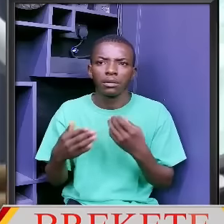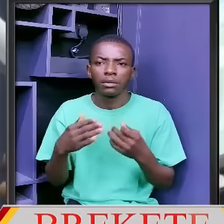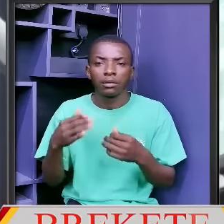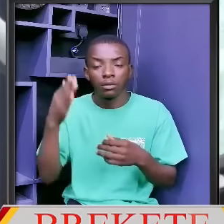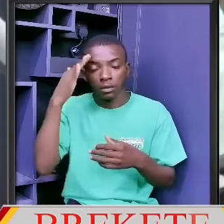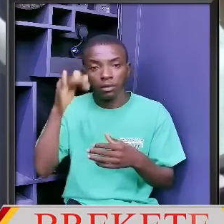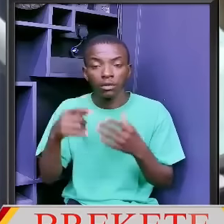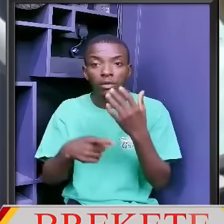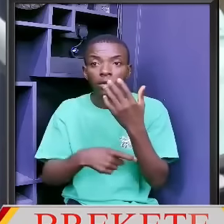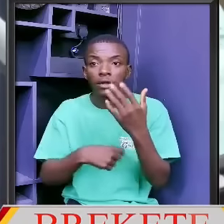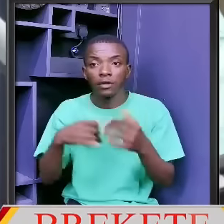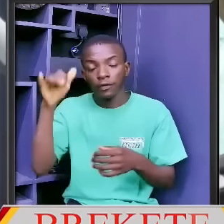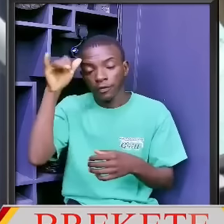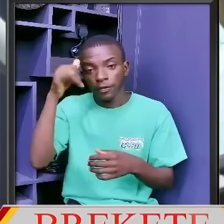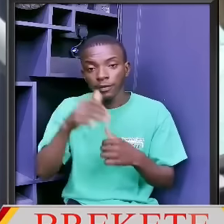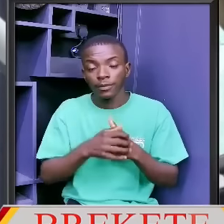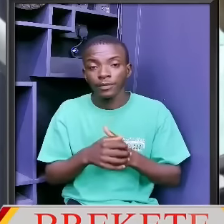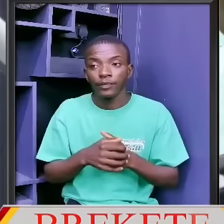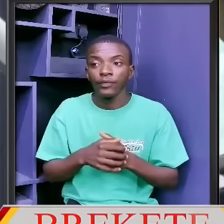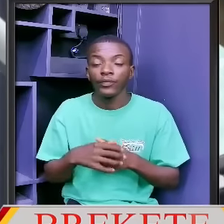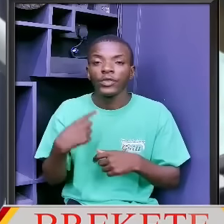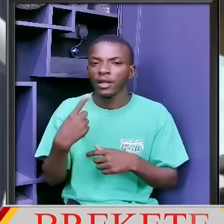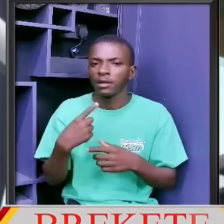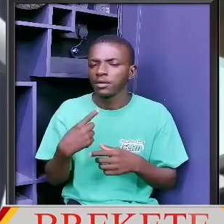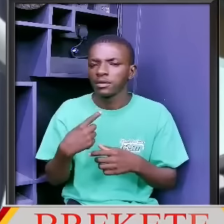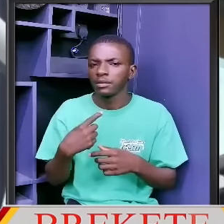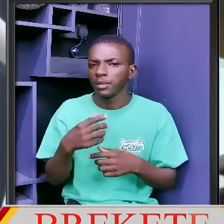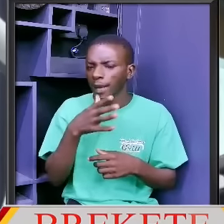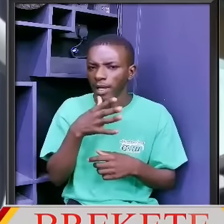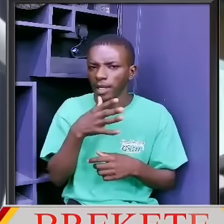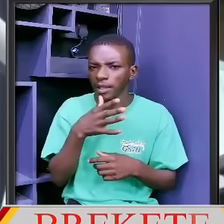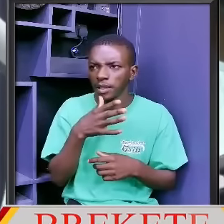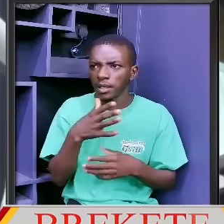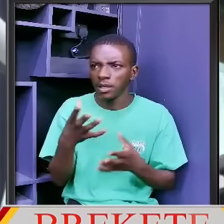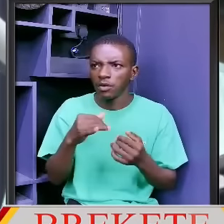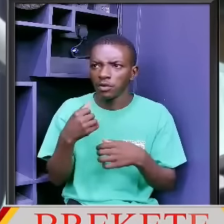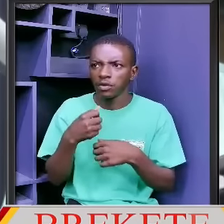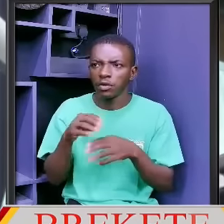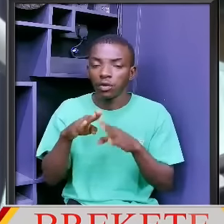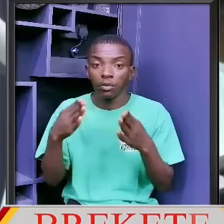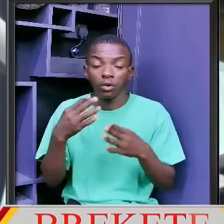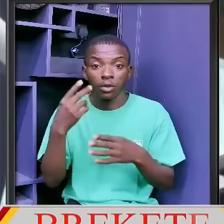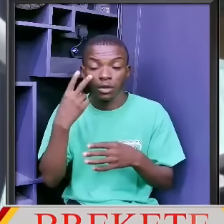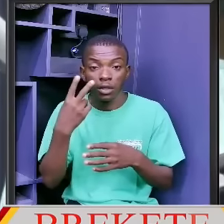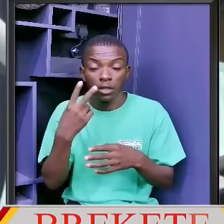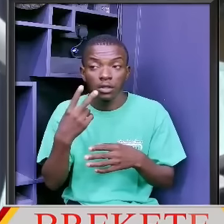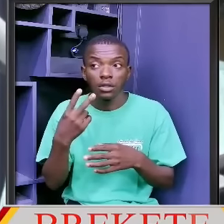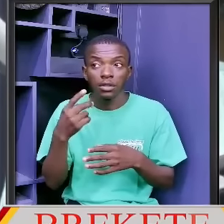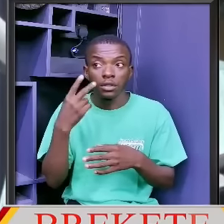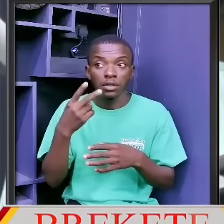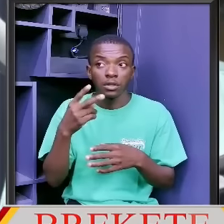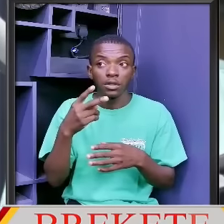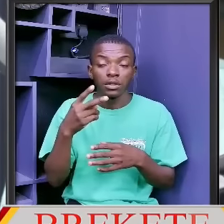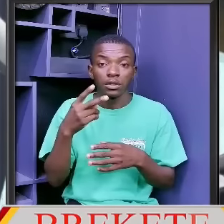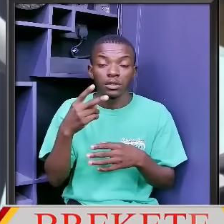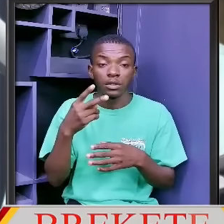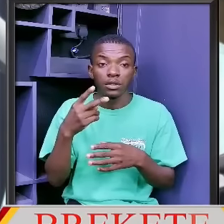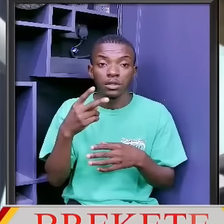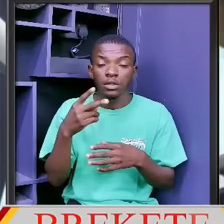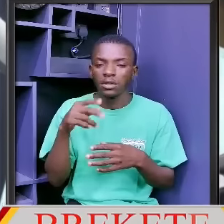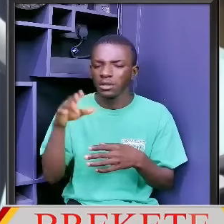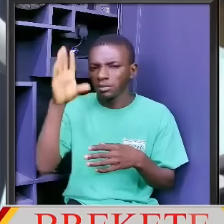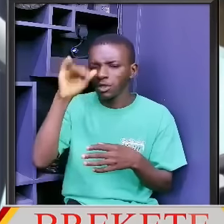be, but I want Shanu. And I said, cat, mama, I won't make you open your eyes. She said, this man, na dupe he one dupe.